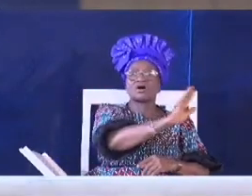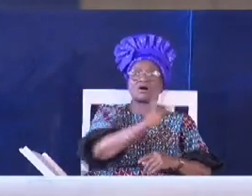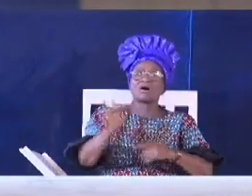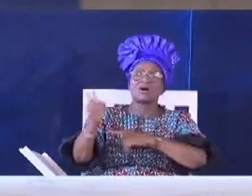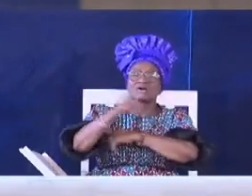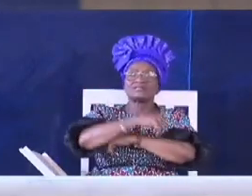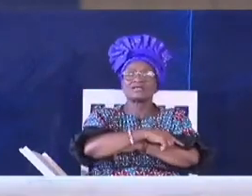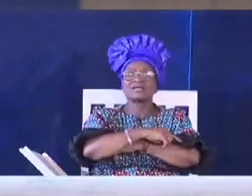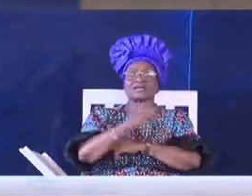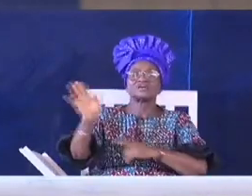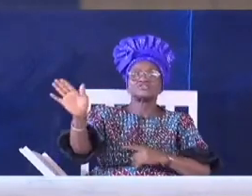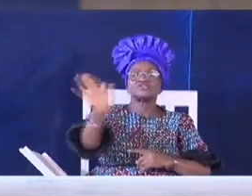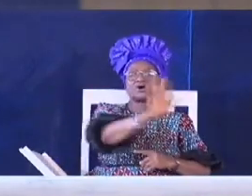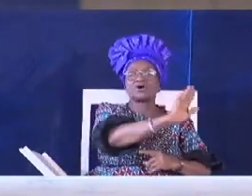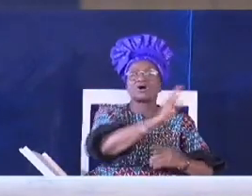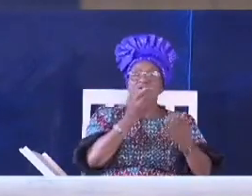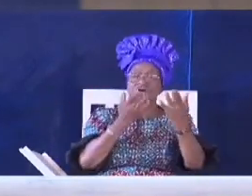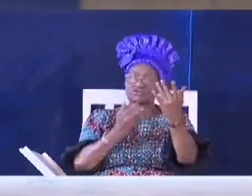Your sorrow